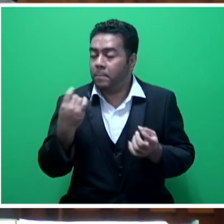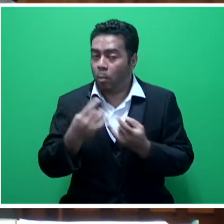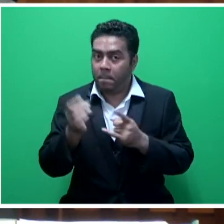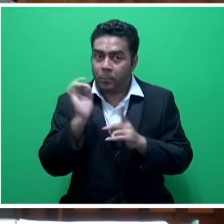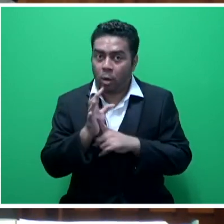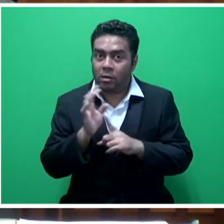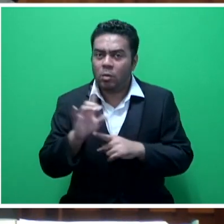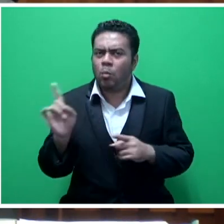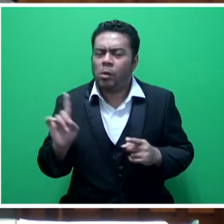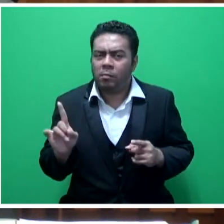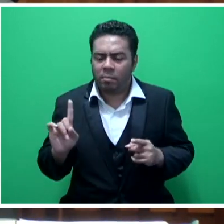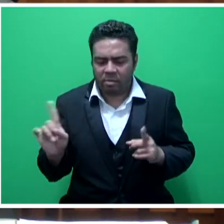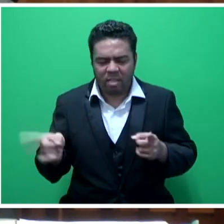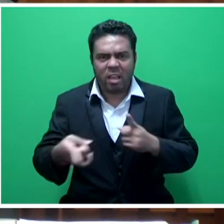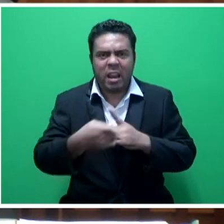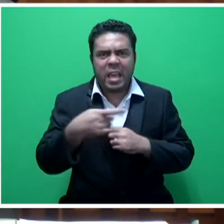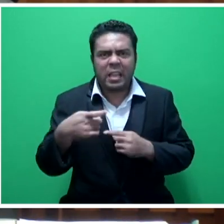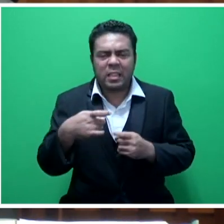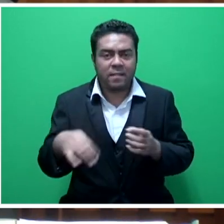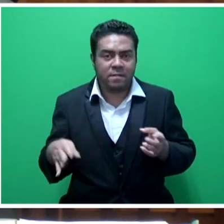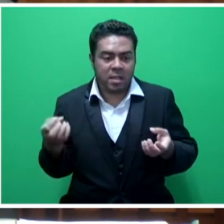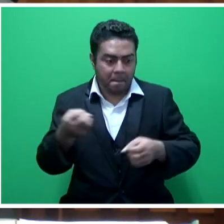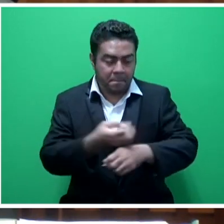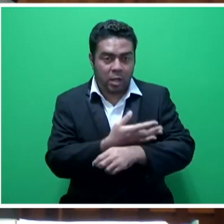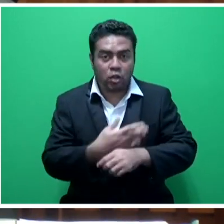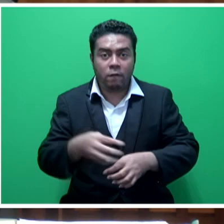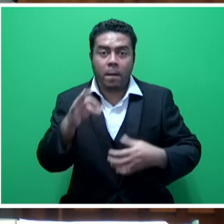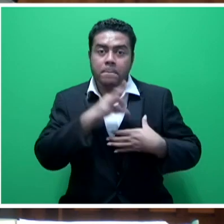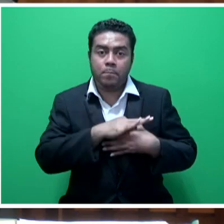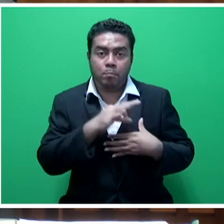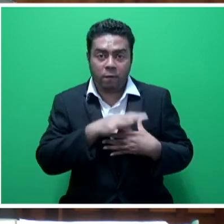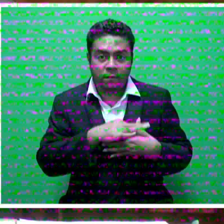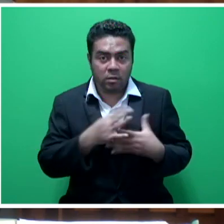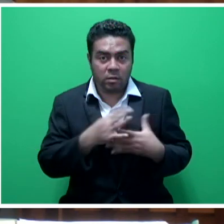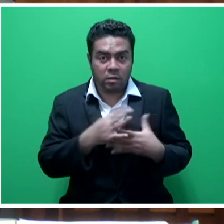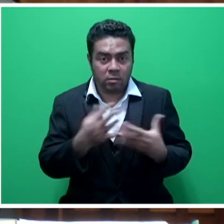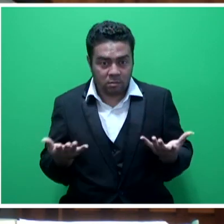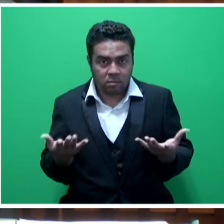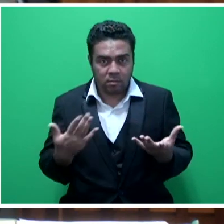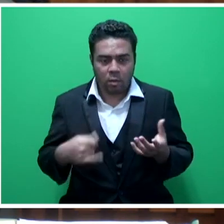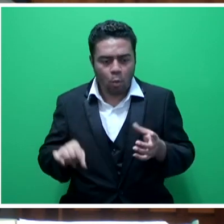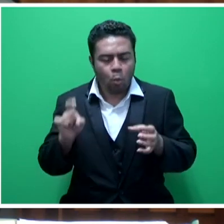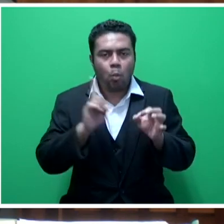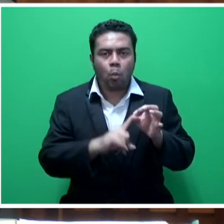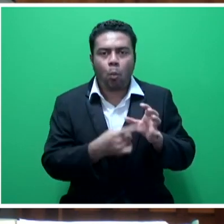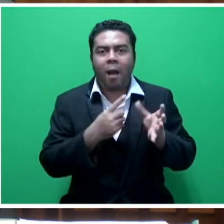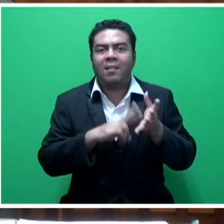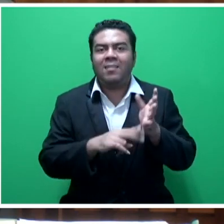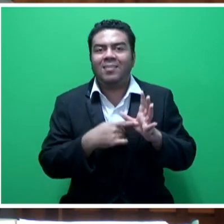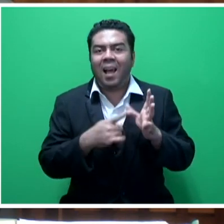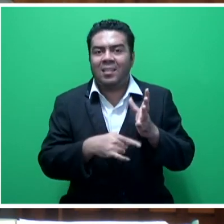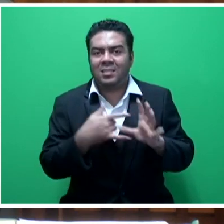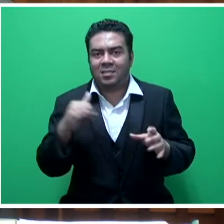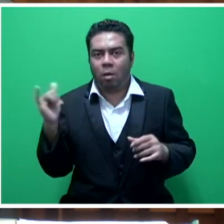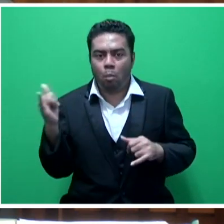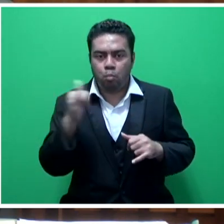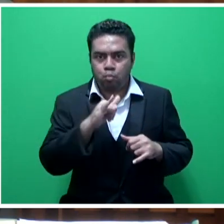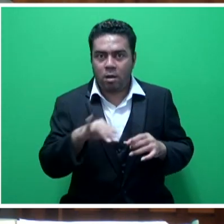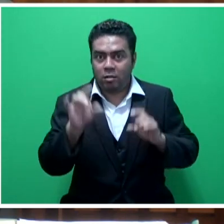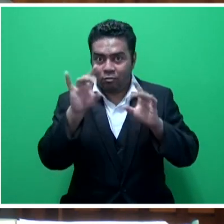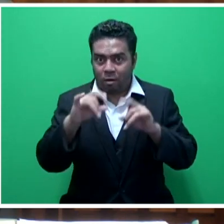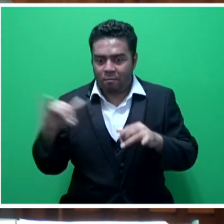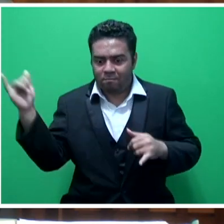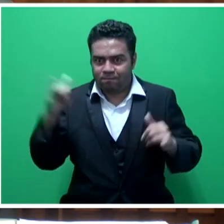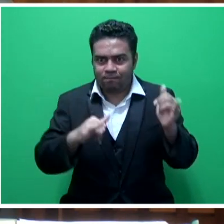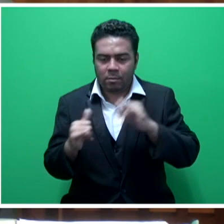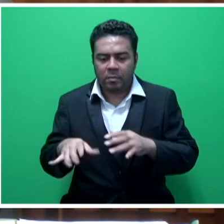the expected negative impacts on profits resulting from Qantas commencing direct flights in direct competition with Fiji Airways from Sydney